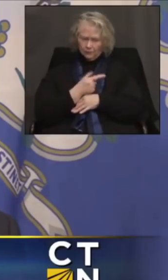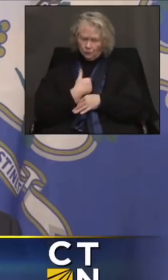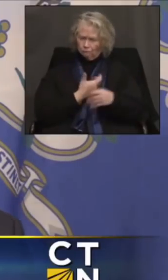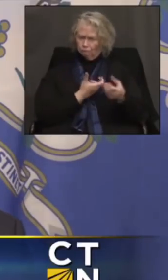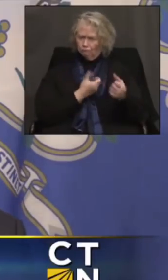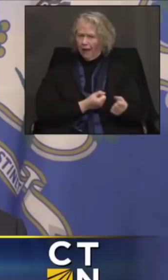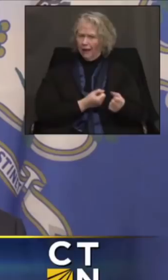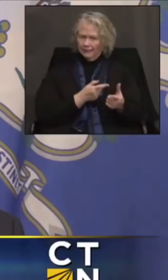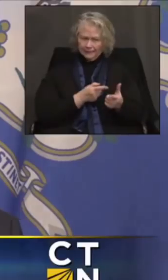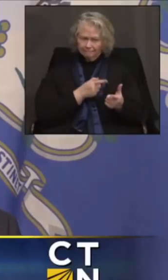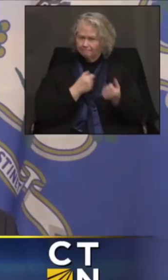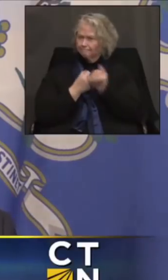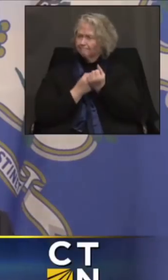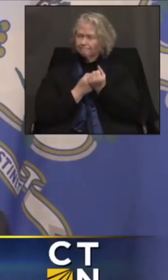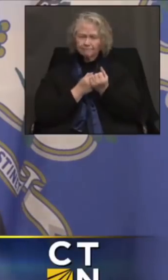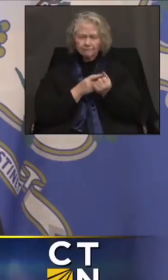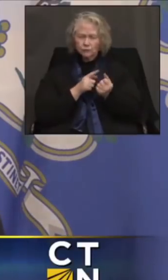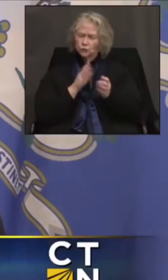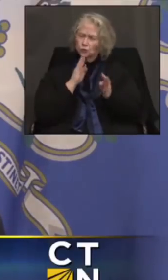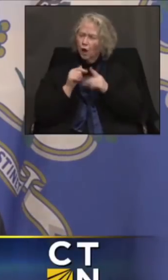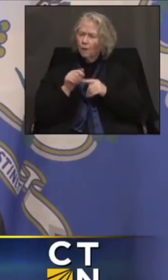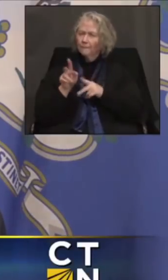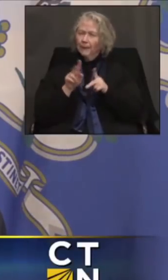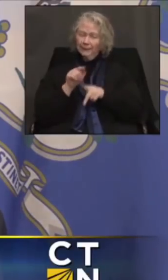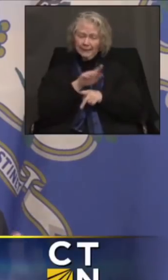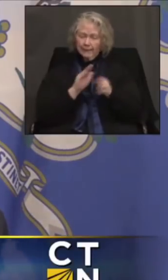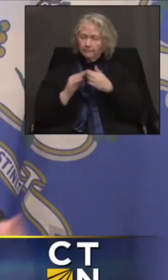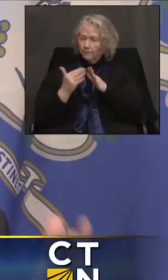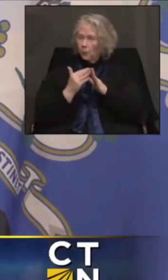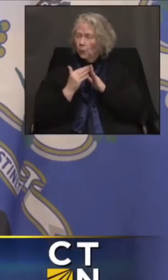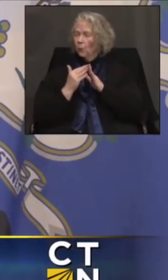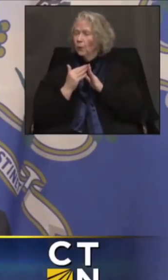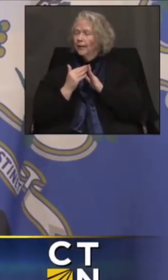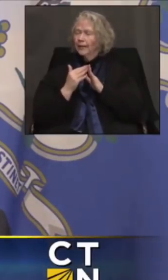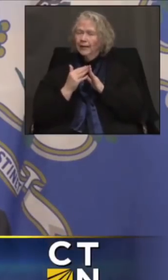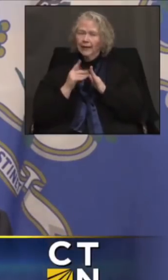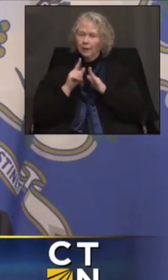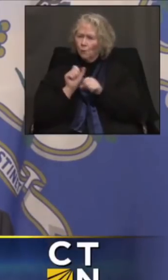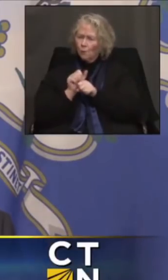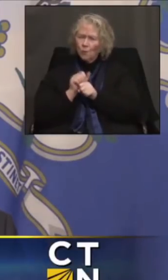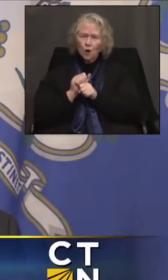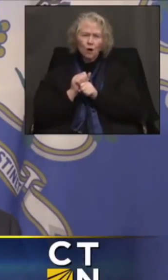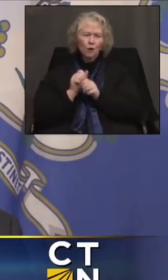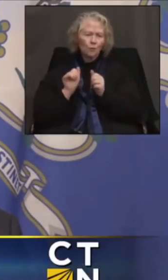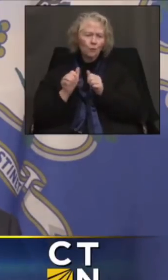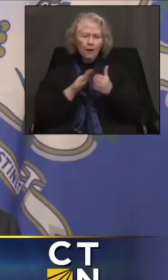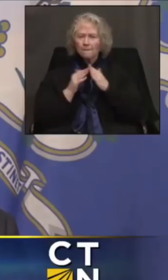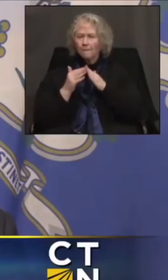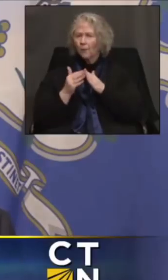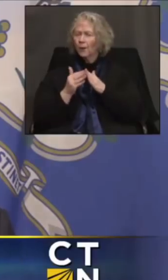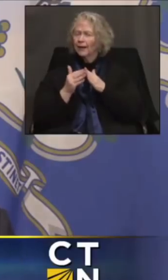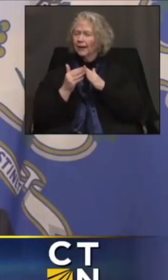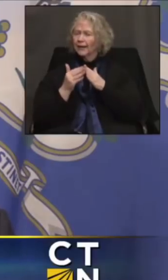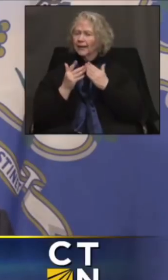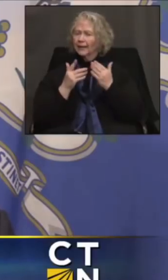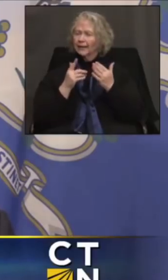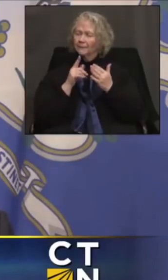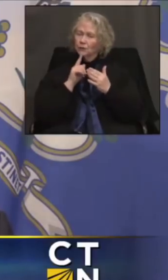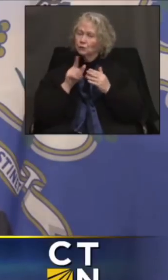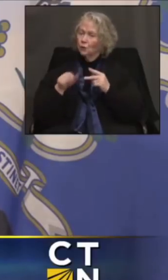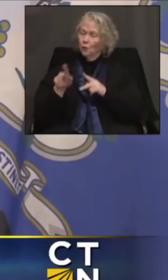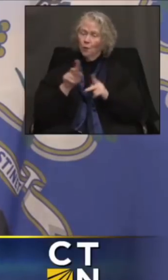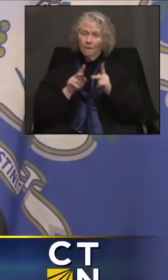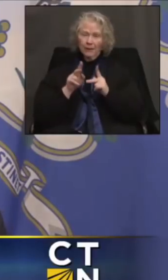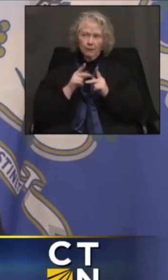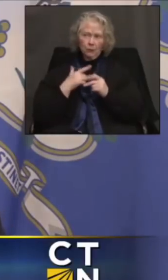advocates, people who can talk to the community, get vaccinated in public, work with the community to make those who are a little more